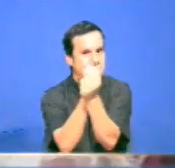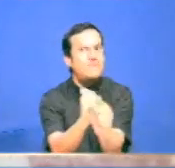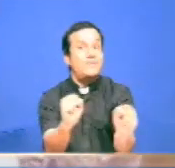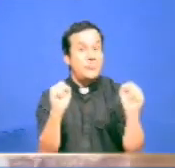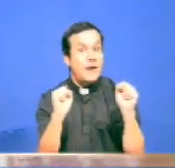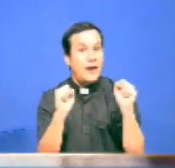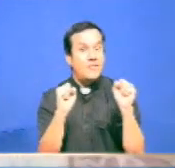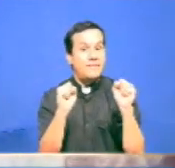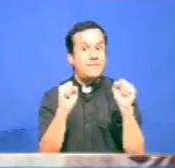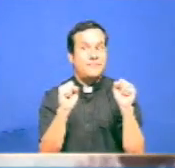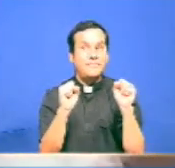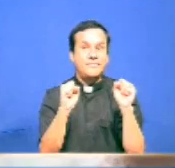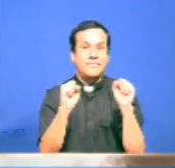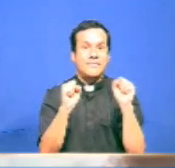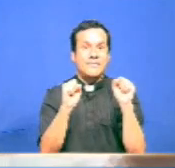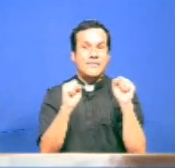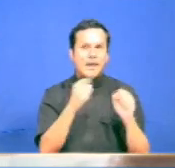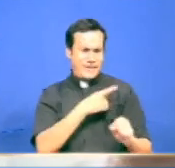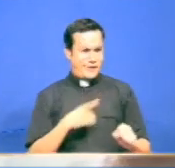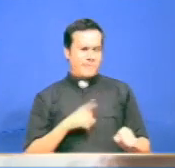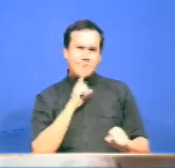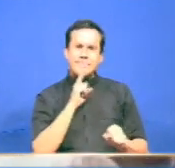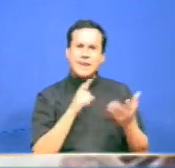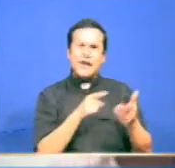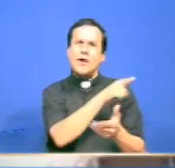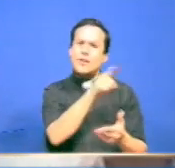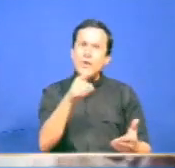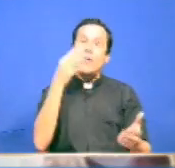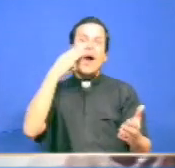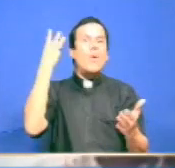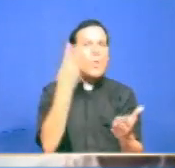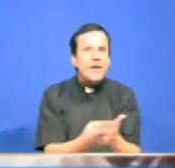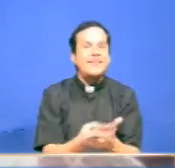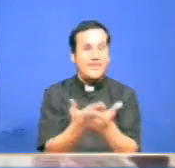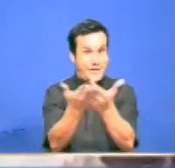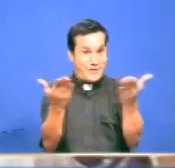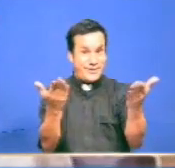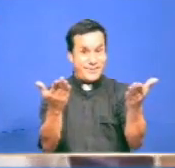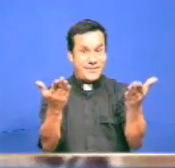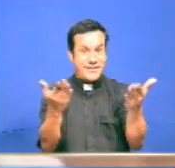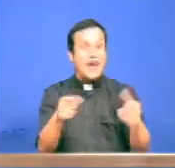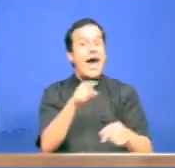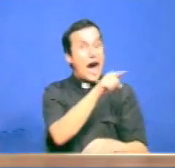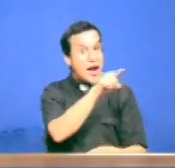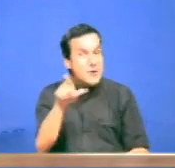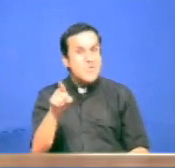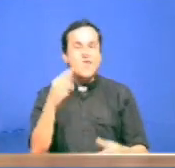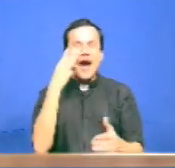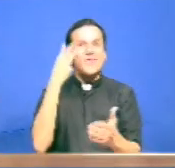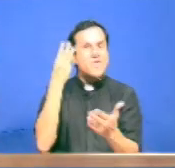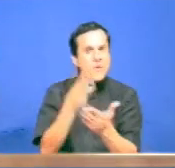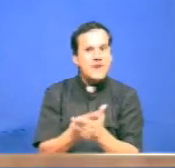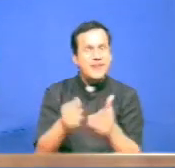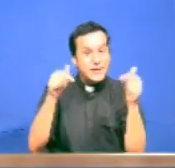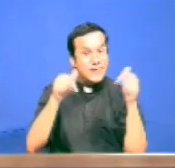are your witnesses. Are you a witness of that joy any time in your